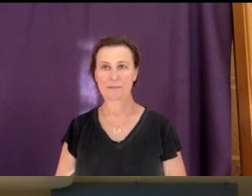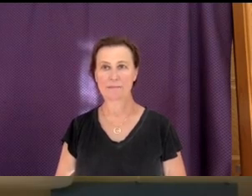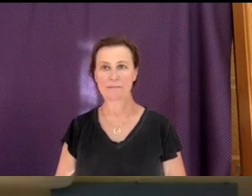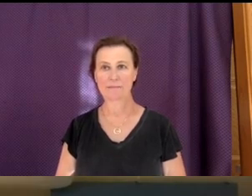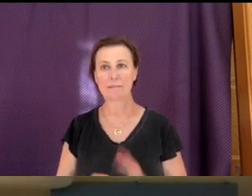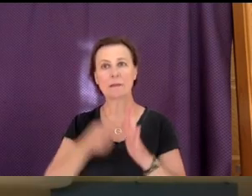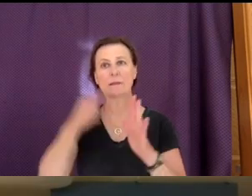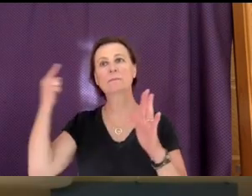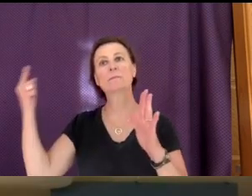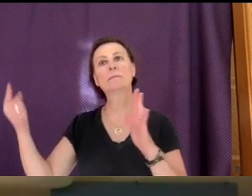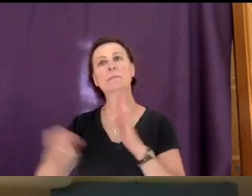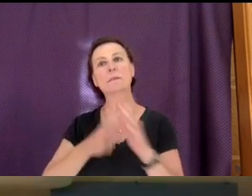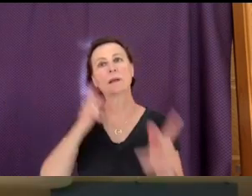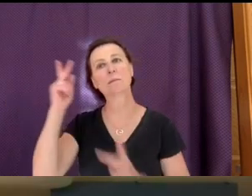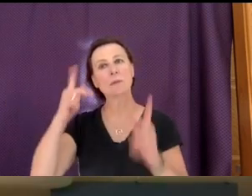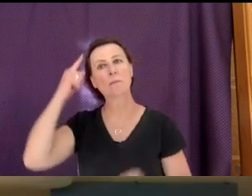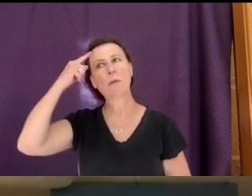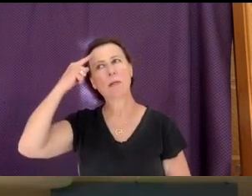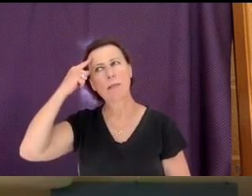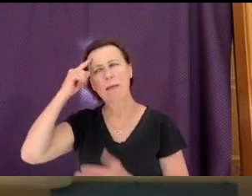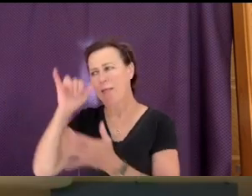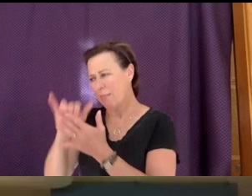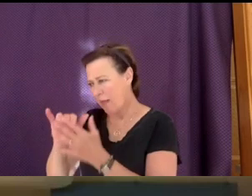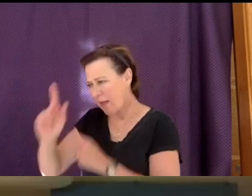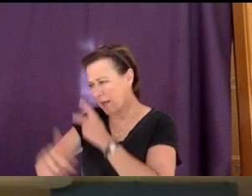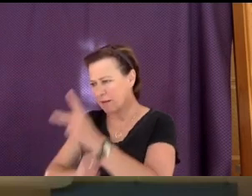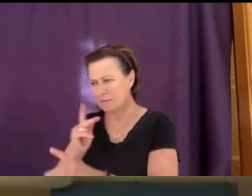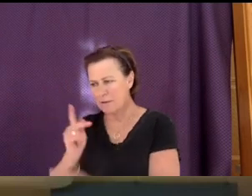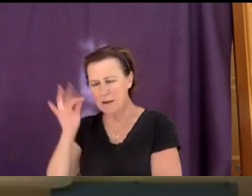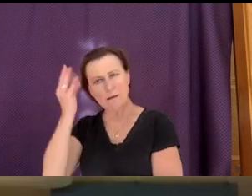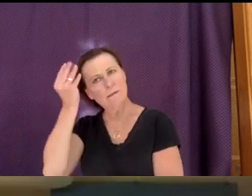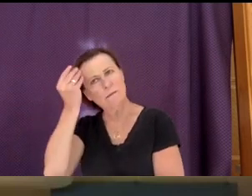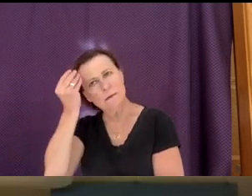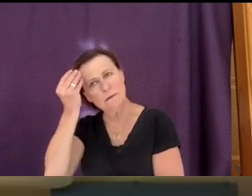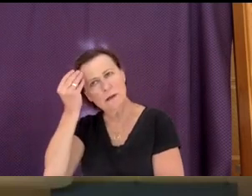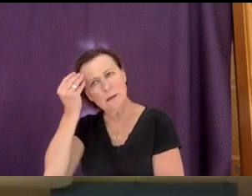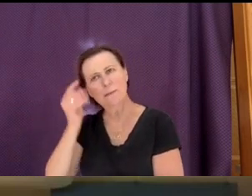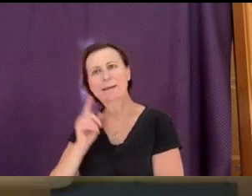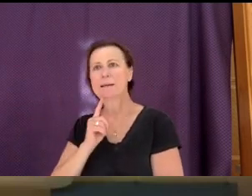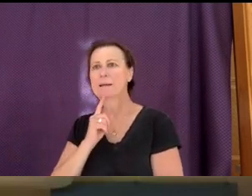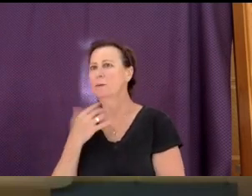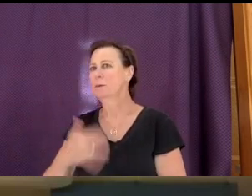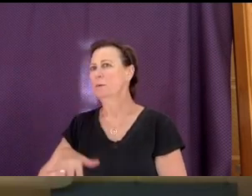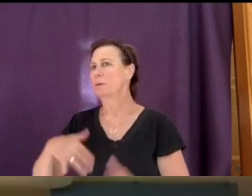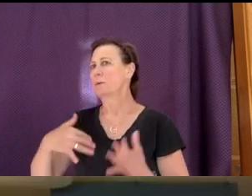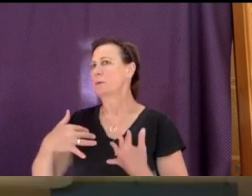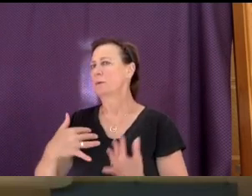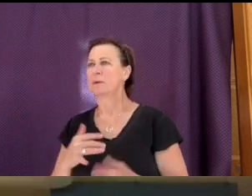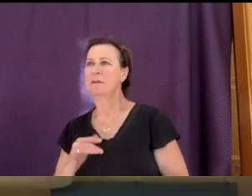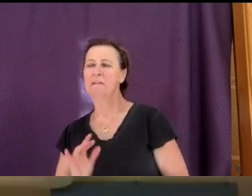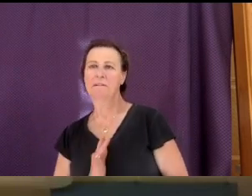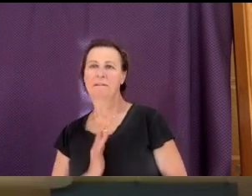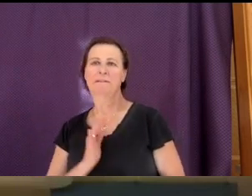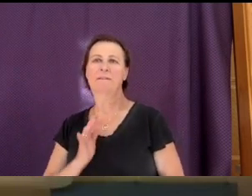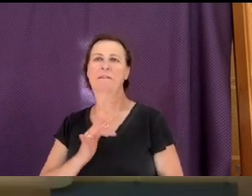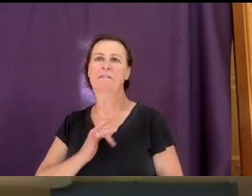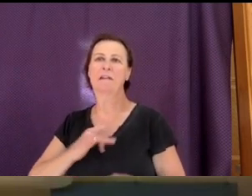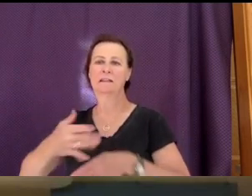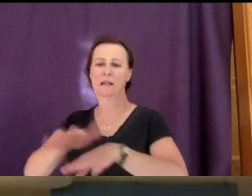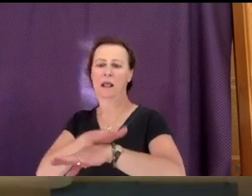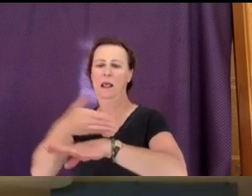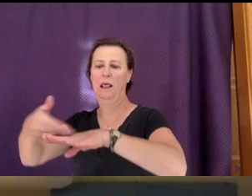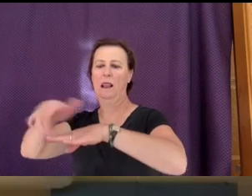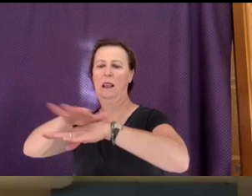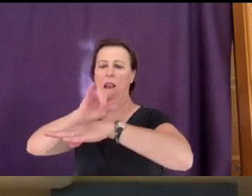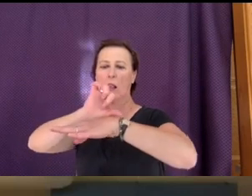Sometimes people think that this kind of contemplation is a kind of luxurious whipped cream that goes on top of a